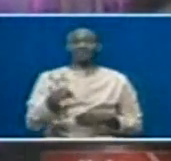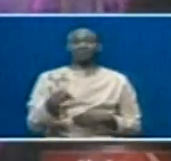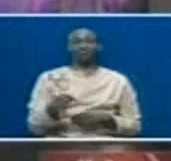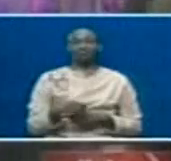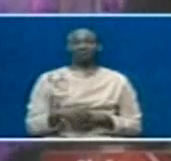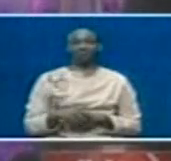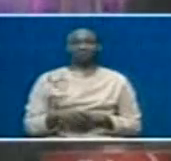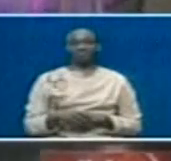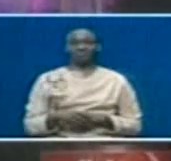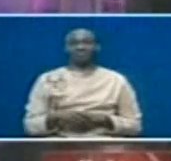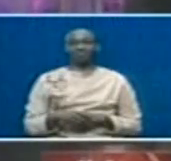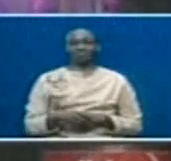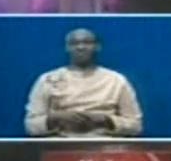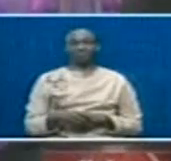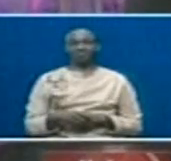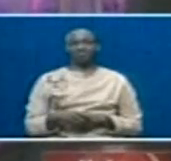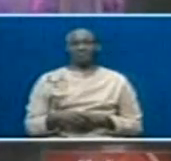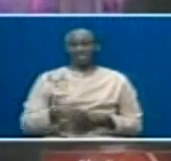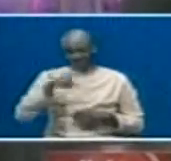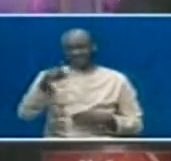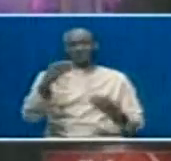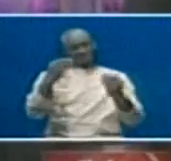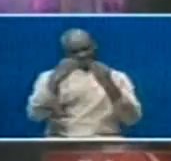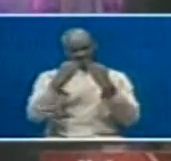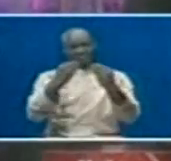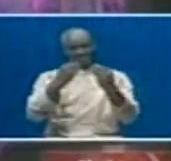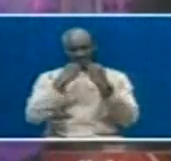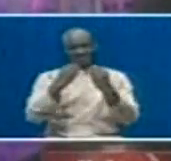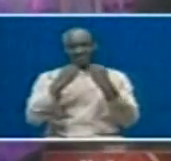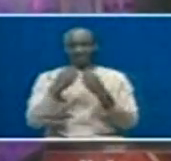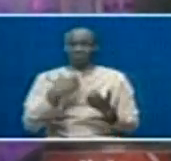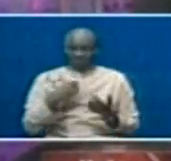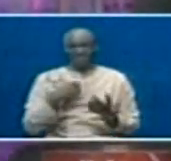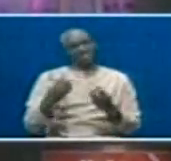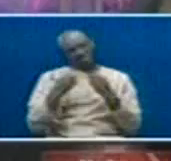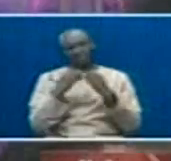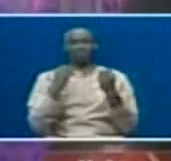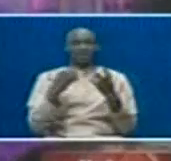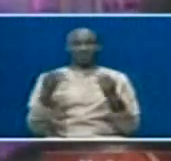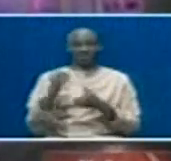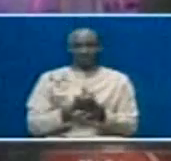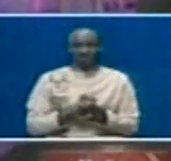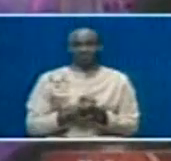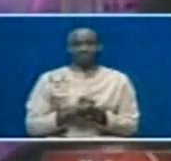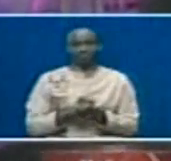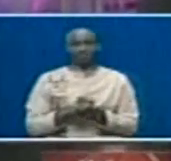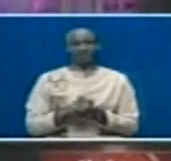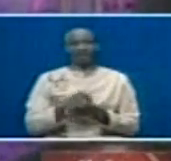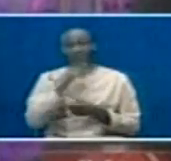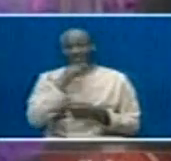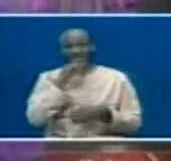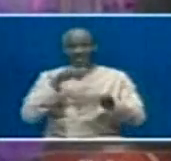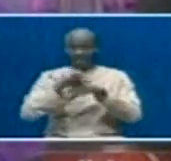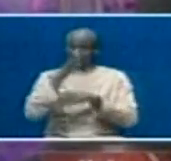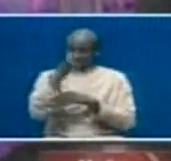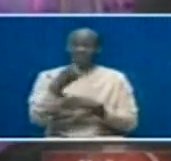Then, you know, Ali instilled in me that, listen, you got to do this. Your father sent you here, he spent money. You've